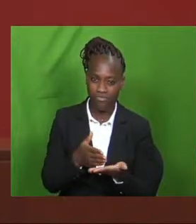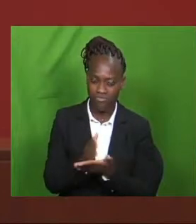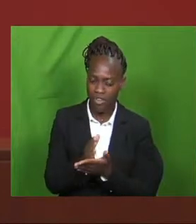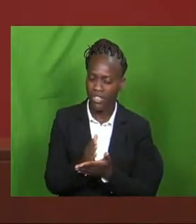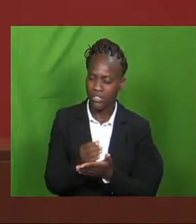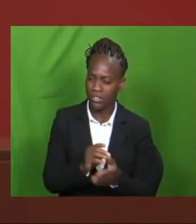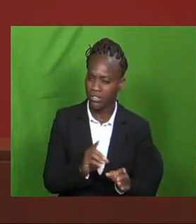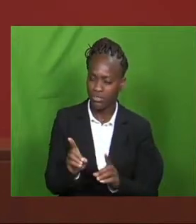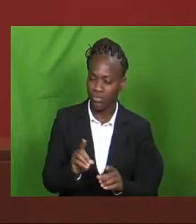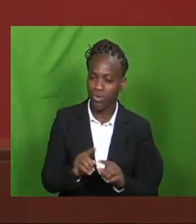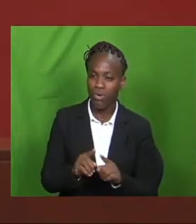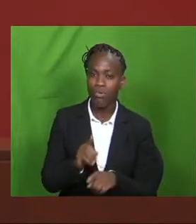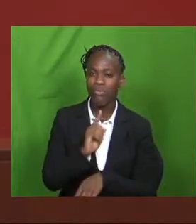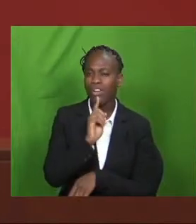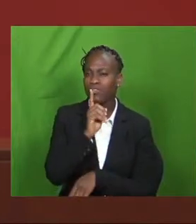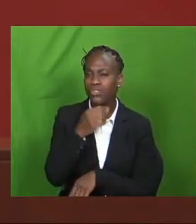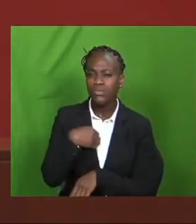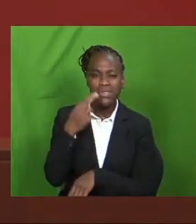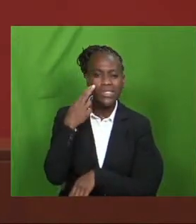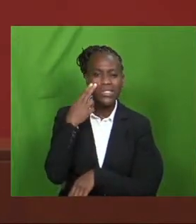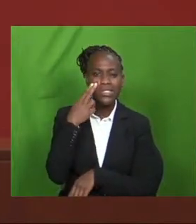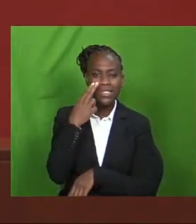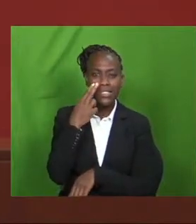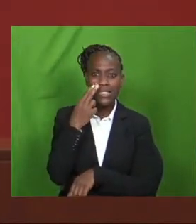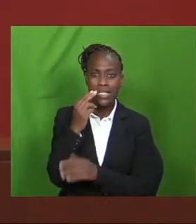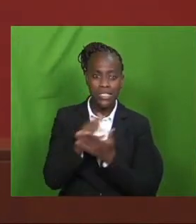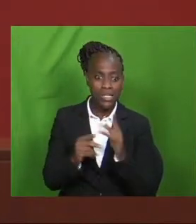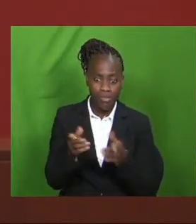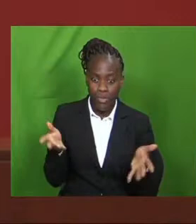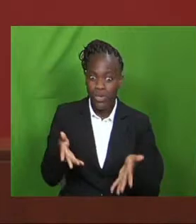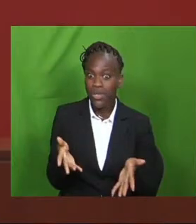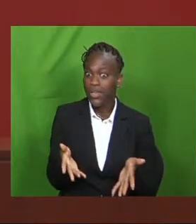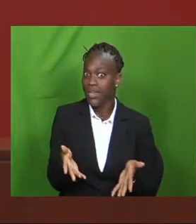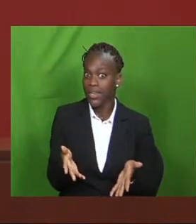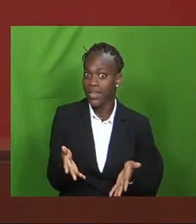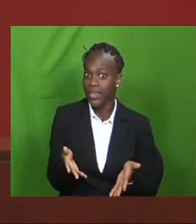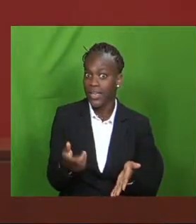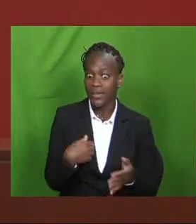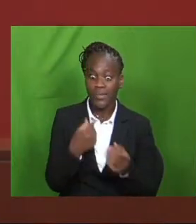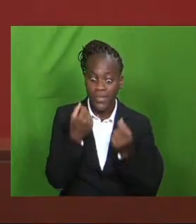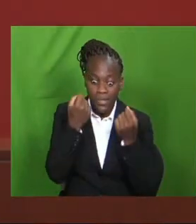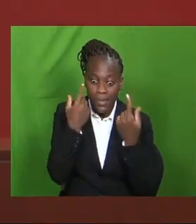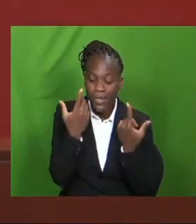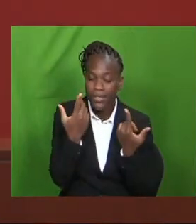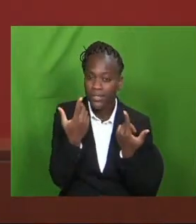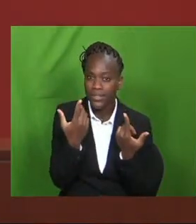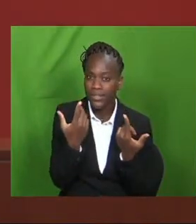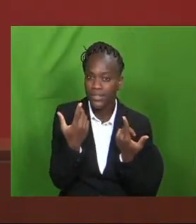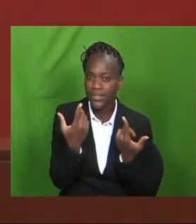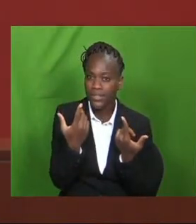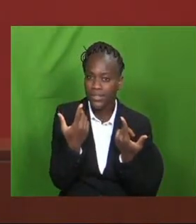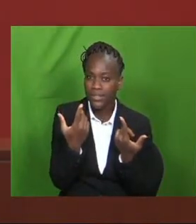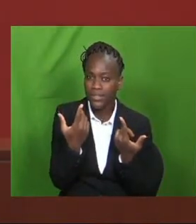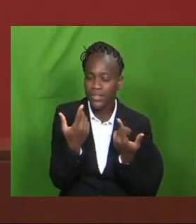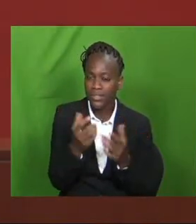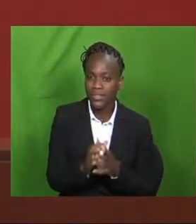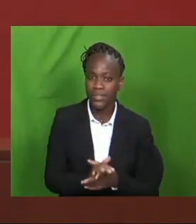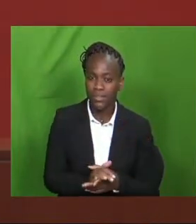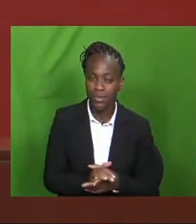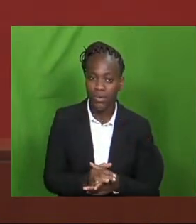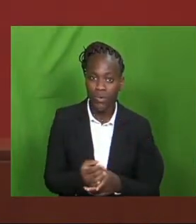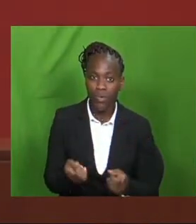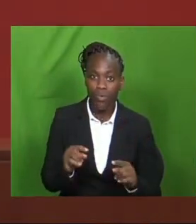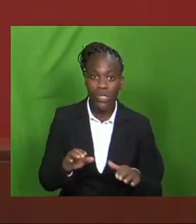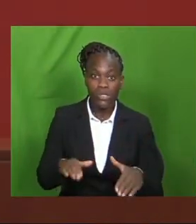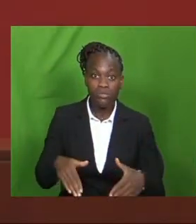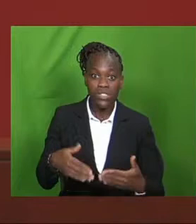But truly, I was shocked to see some of you present. Was when I approved a travel for a